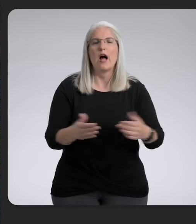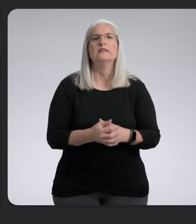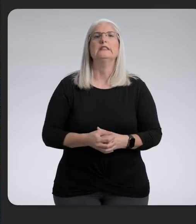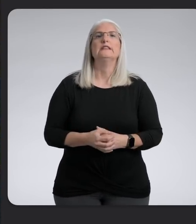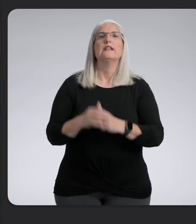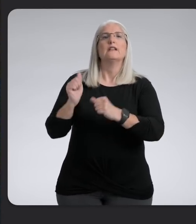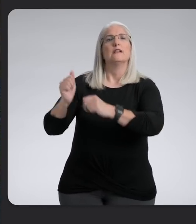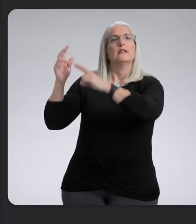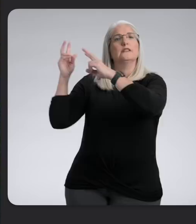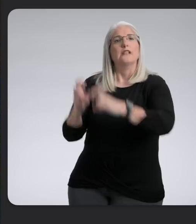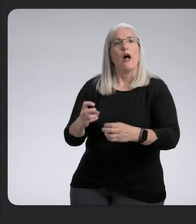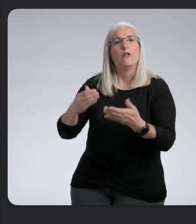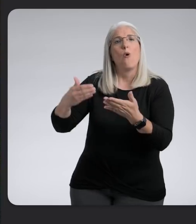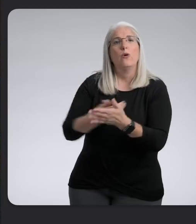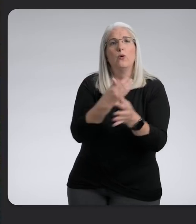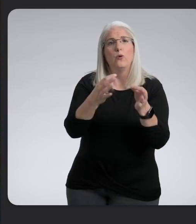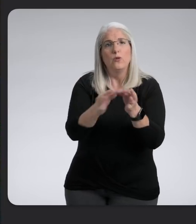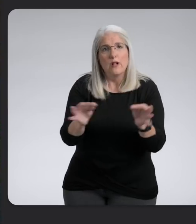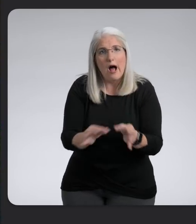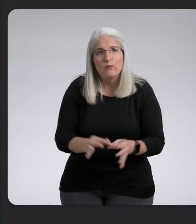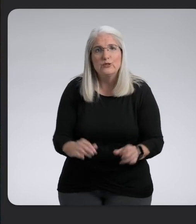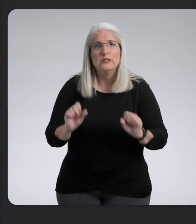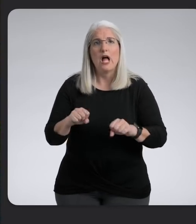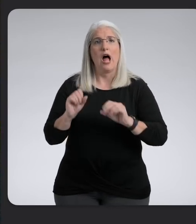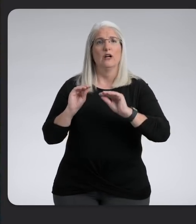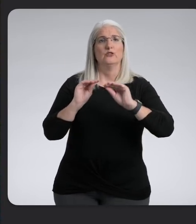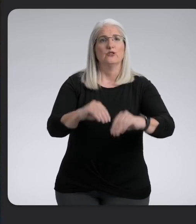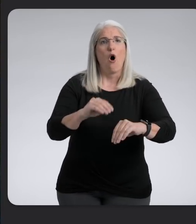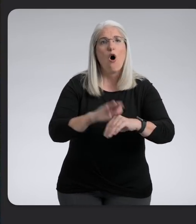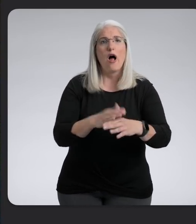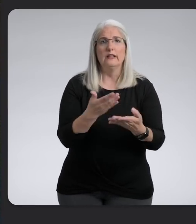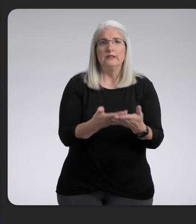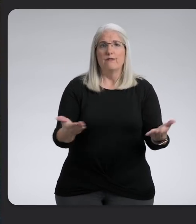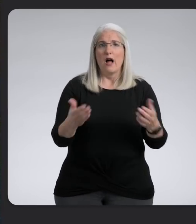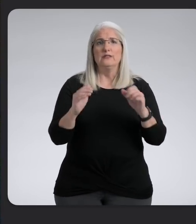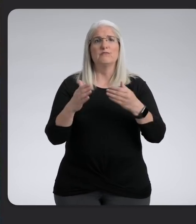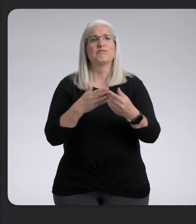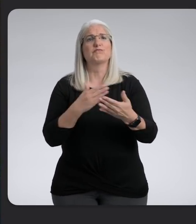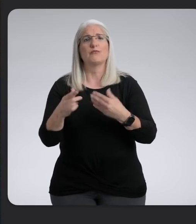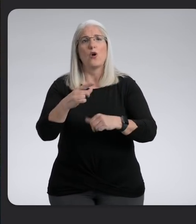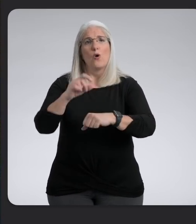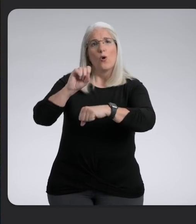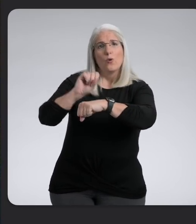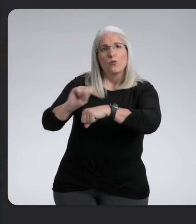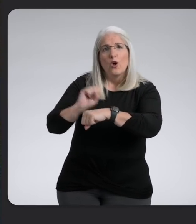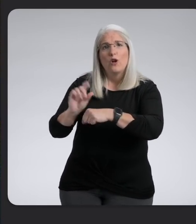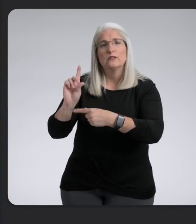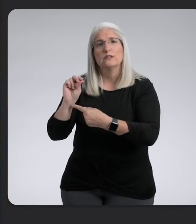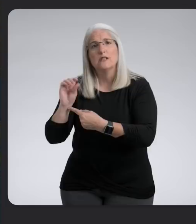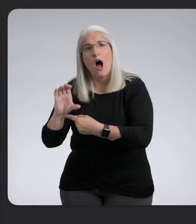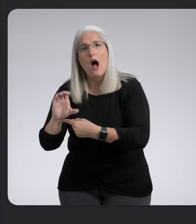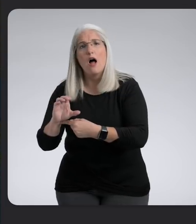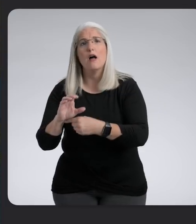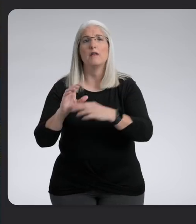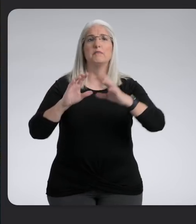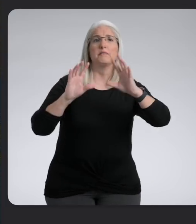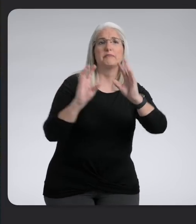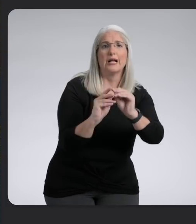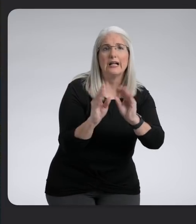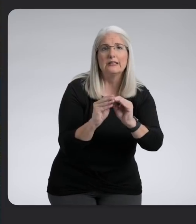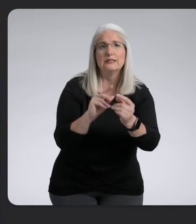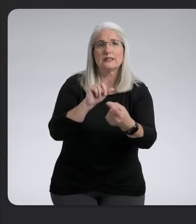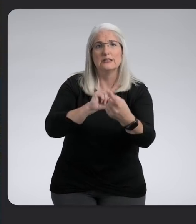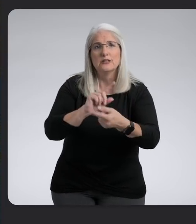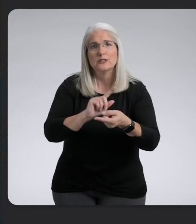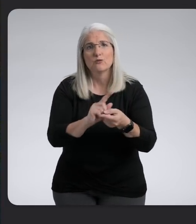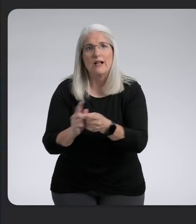use all of these features on device. Whether you're working on a document or meeting with someone, Translate makes iPad